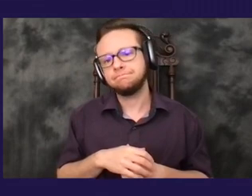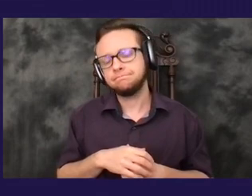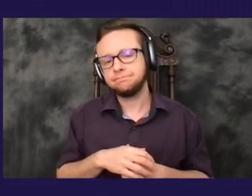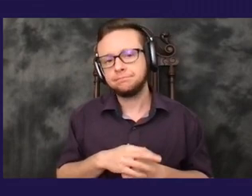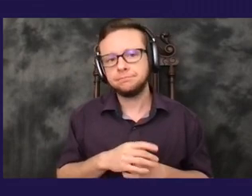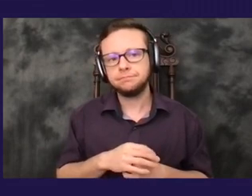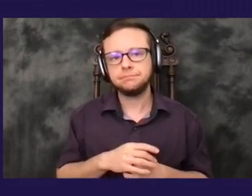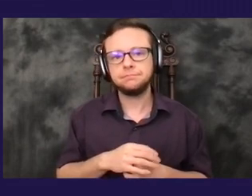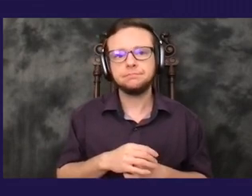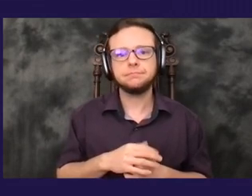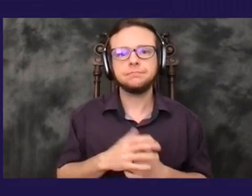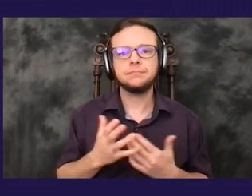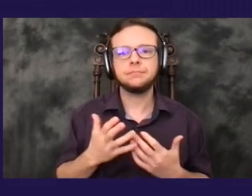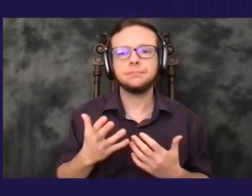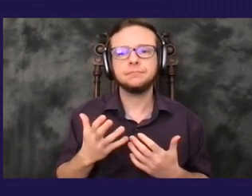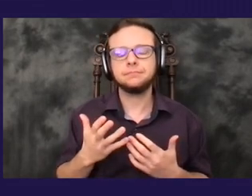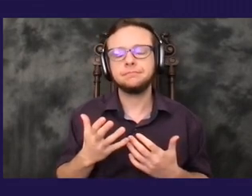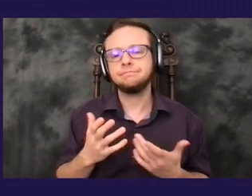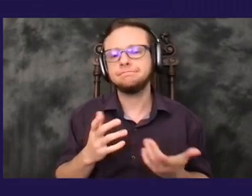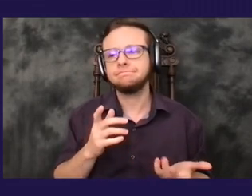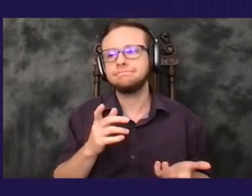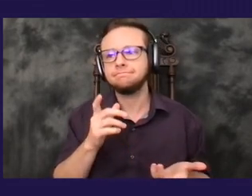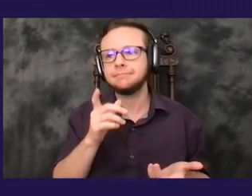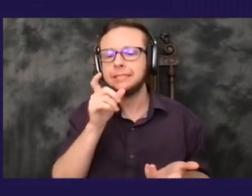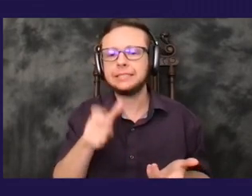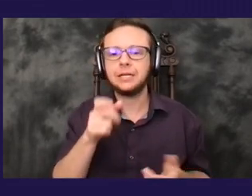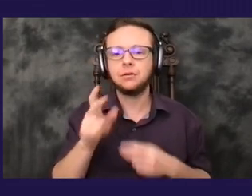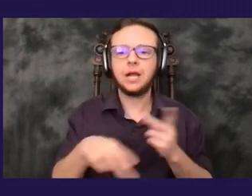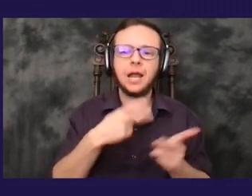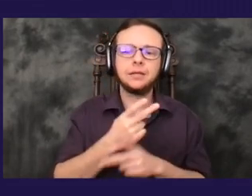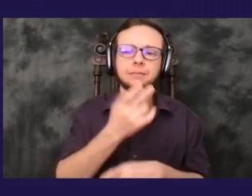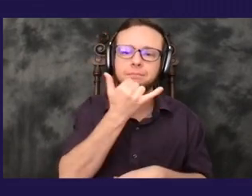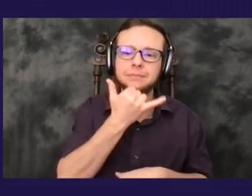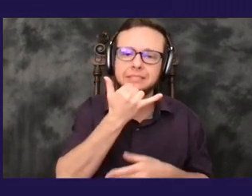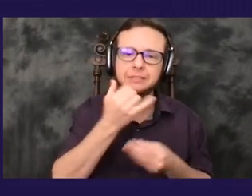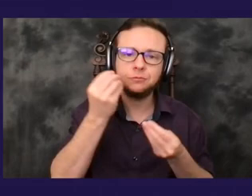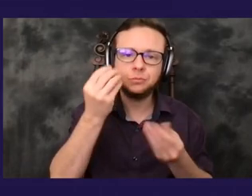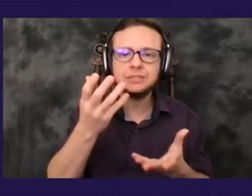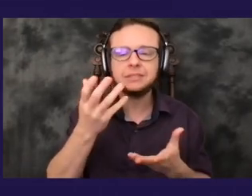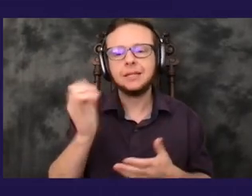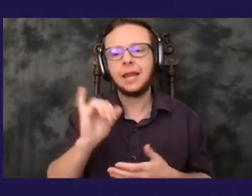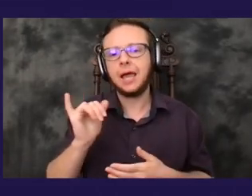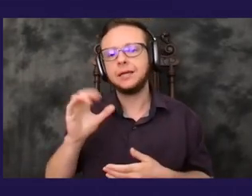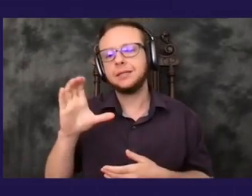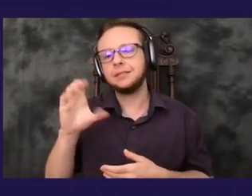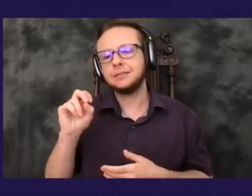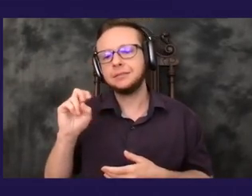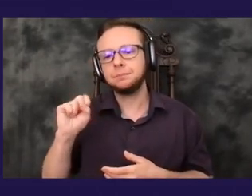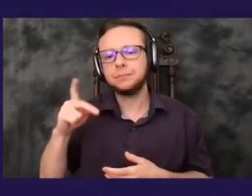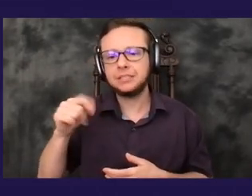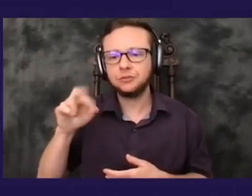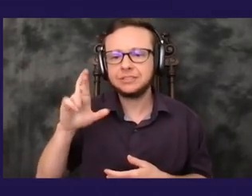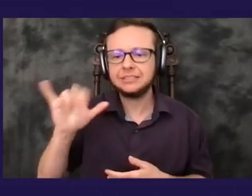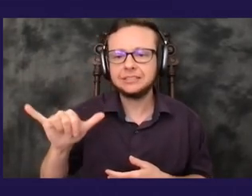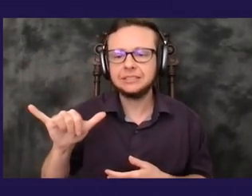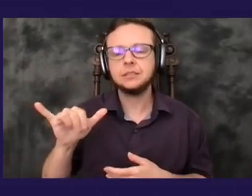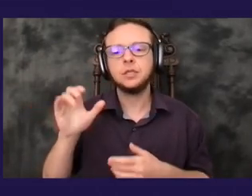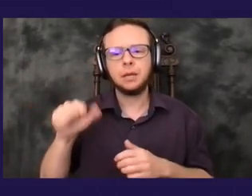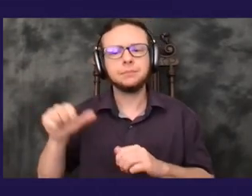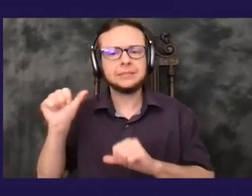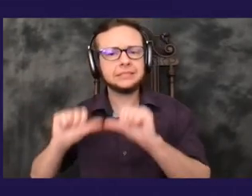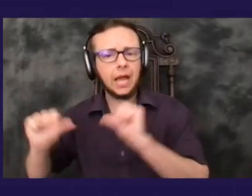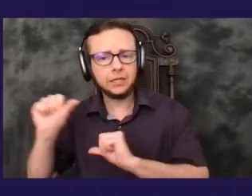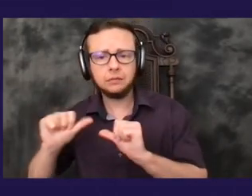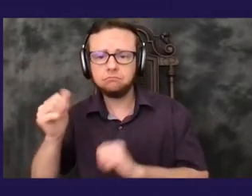the kind of misinformation that may be just conspiratorial. This can be scientific misinformation,